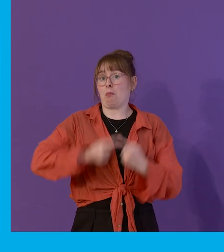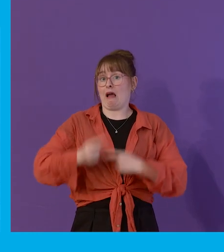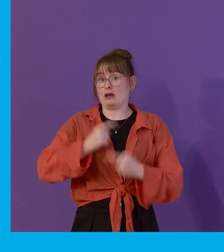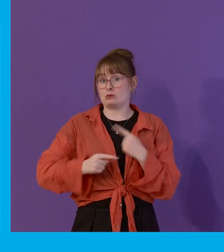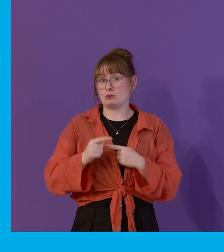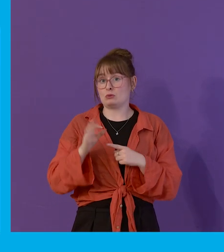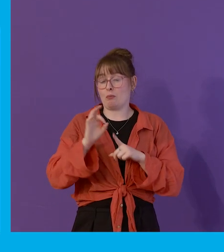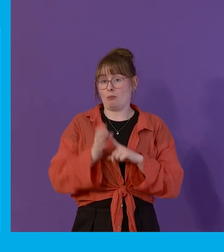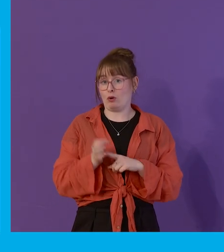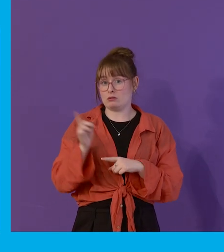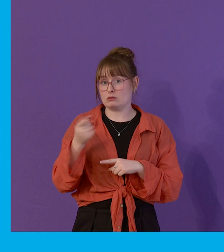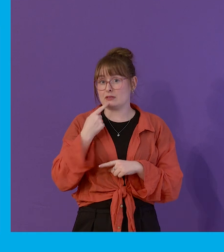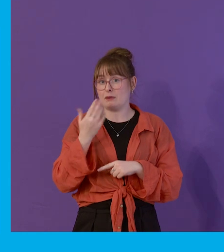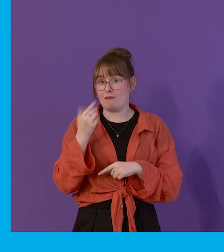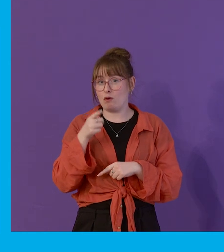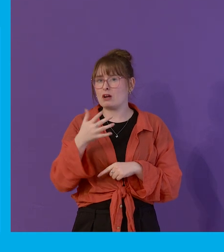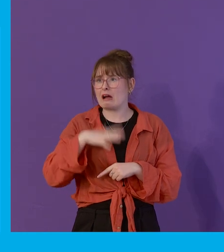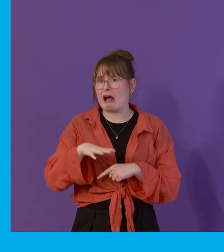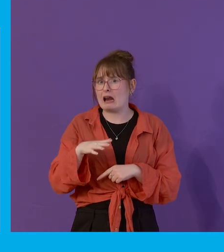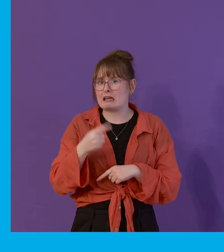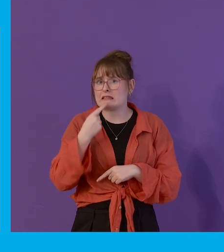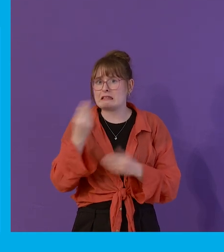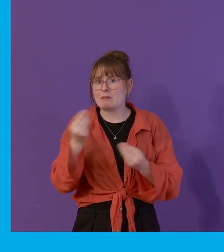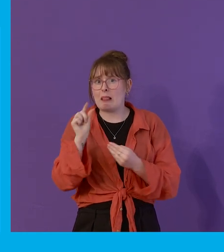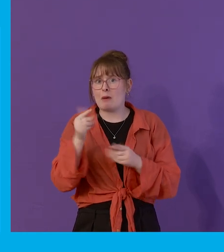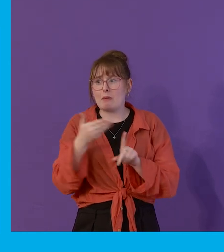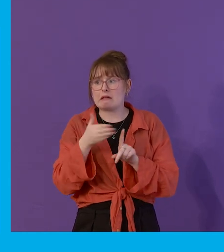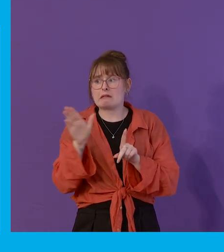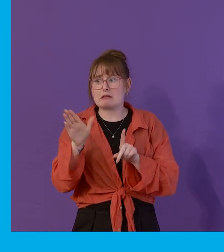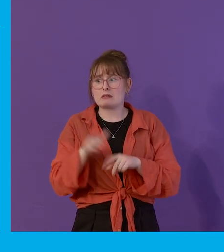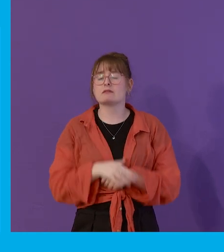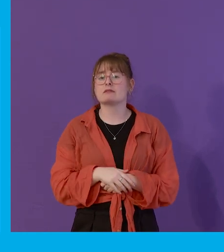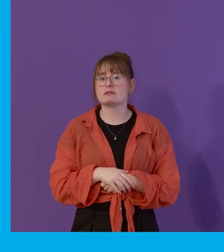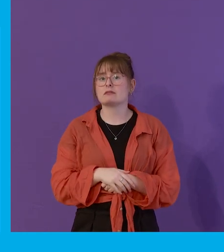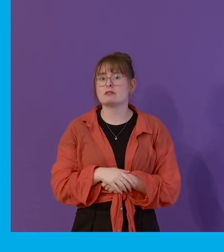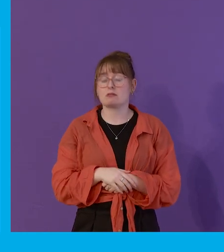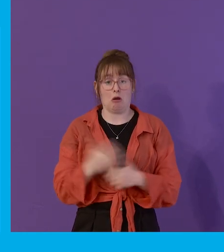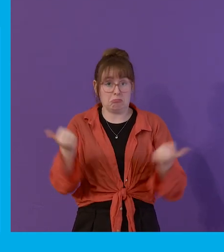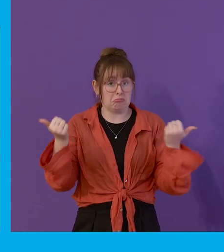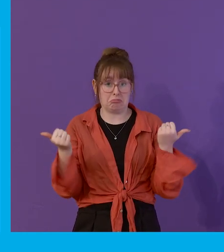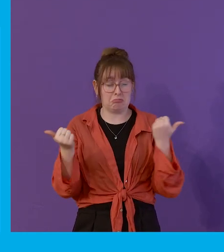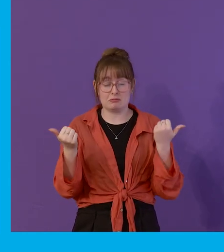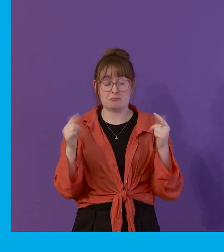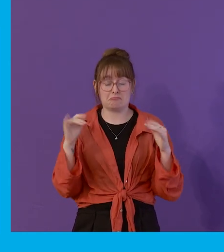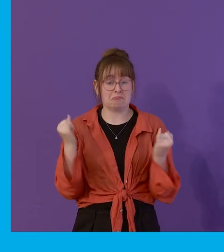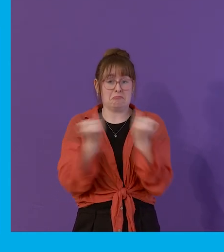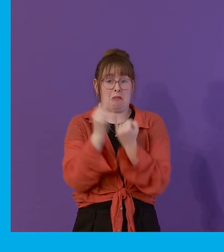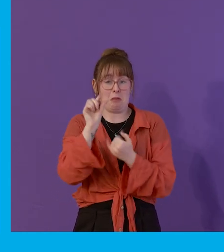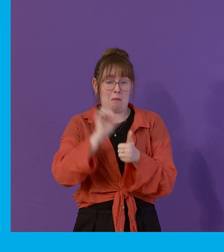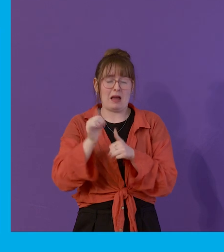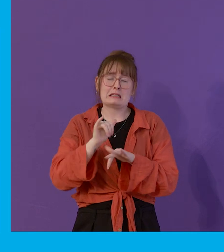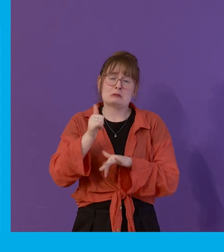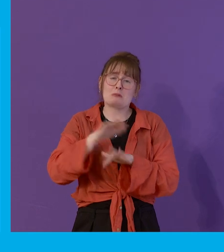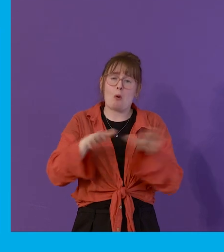of demand, Ariane. And is it all right if I say something controversial? Oh, yeah. Controversy is great. It might not be